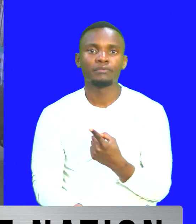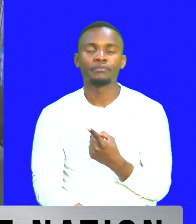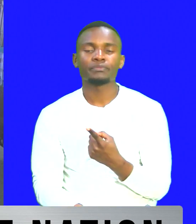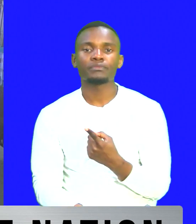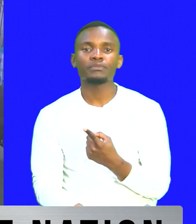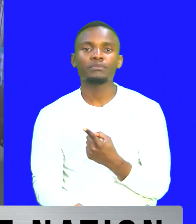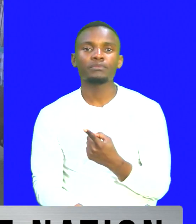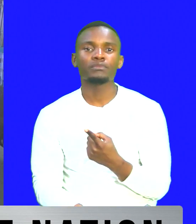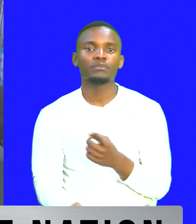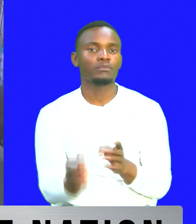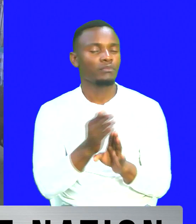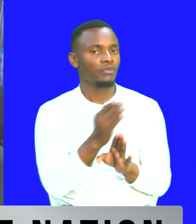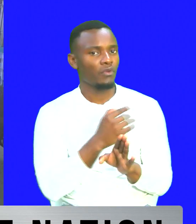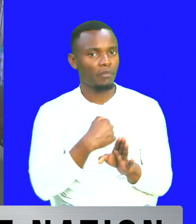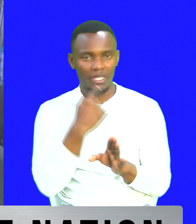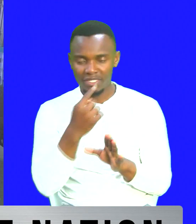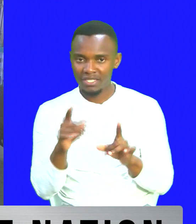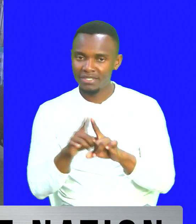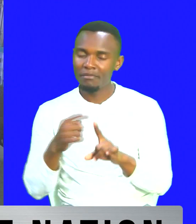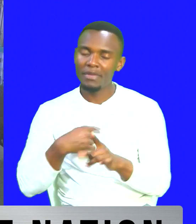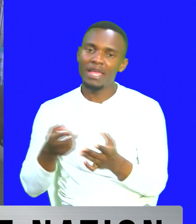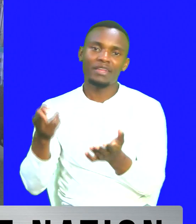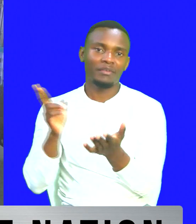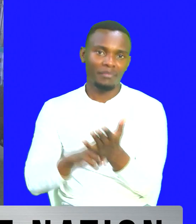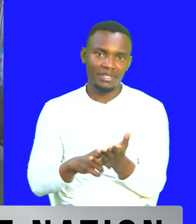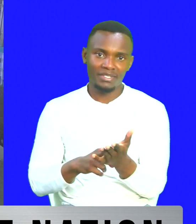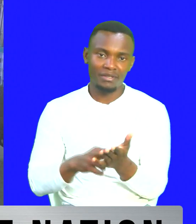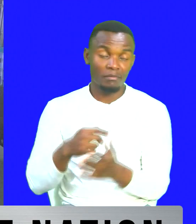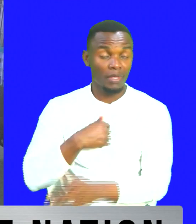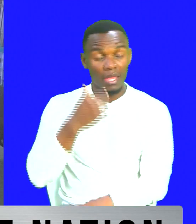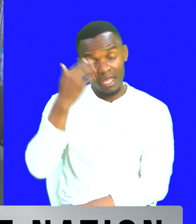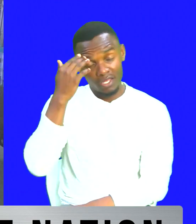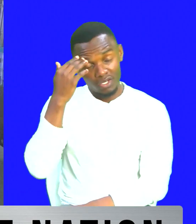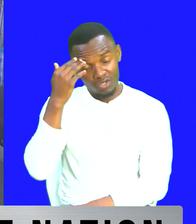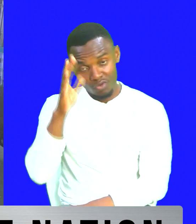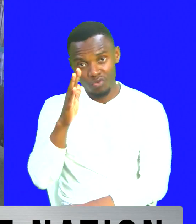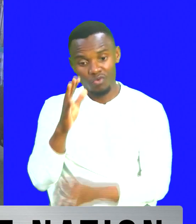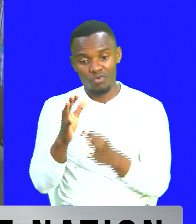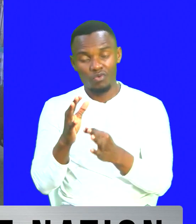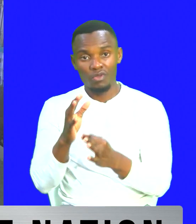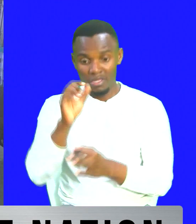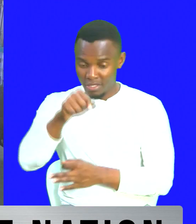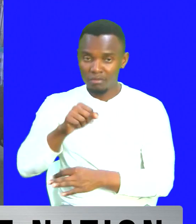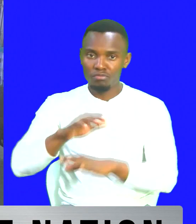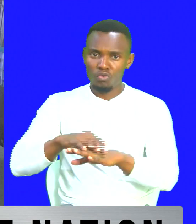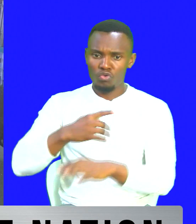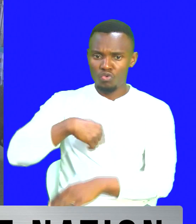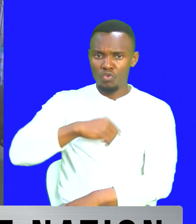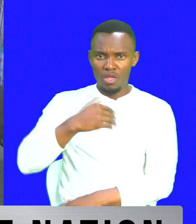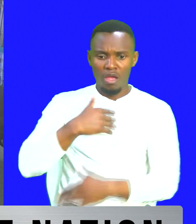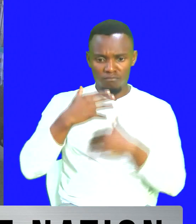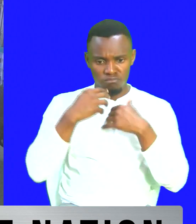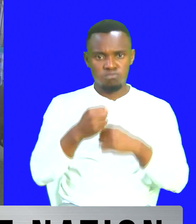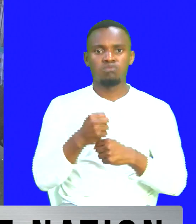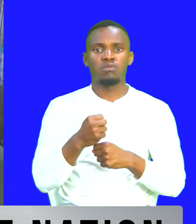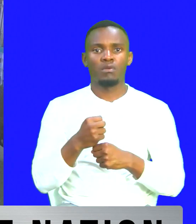have said, and I will repeat, I don't know if we are trying to show that, okay, it's good that we have bravery to go ahead